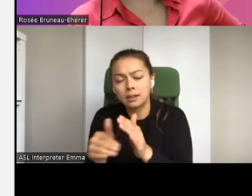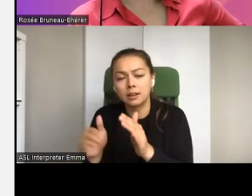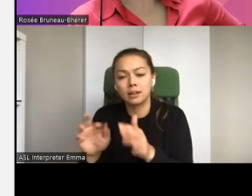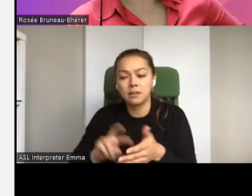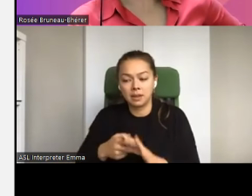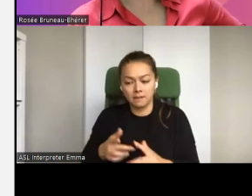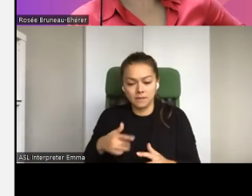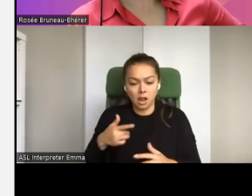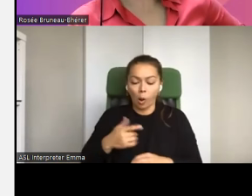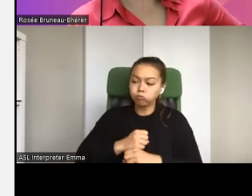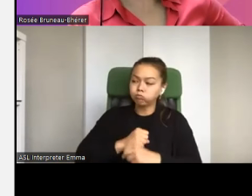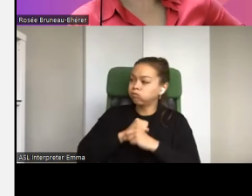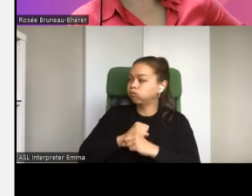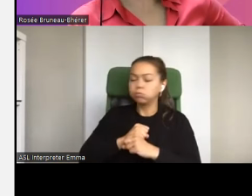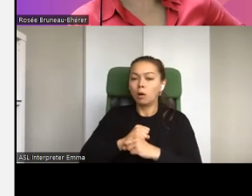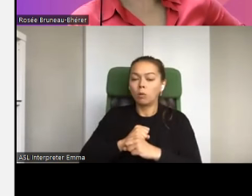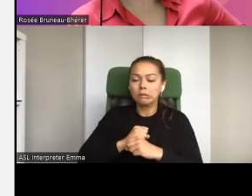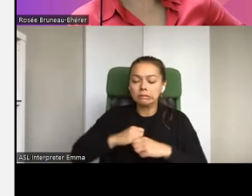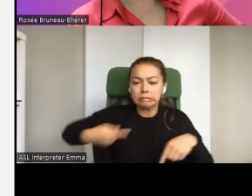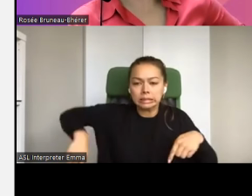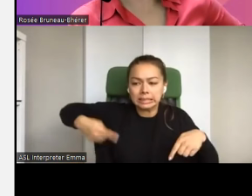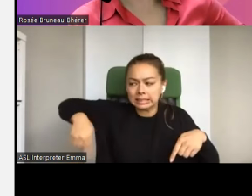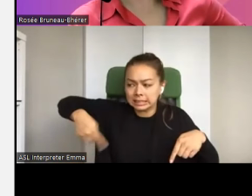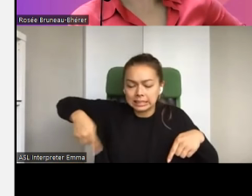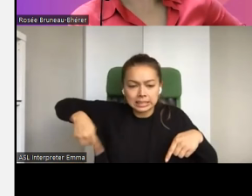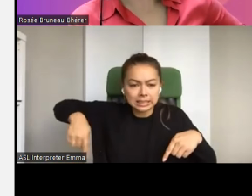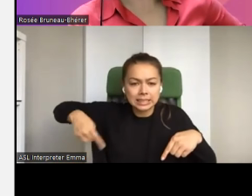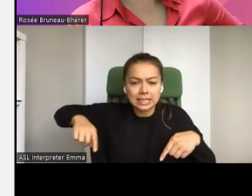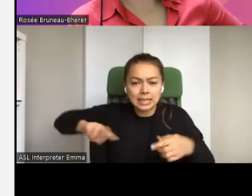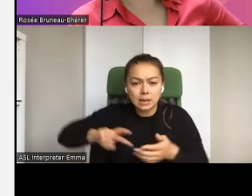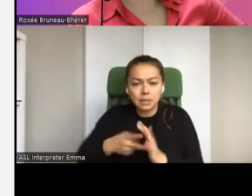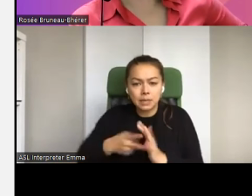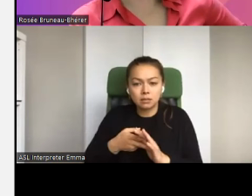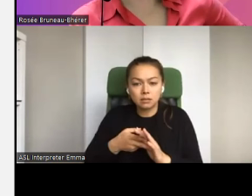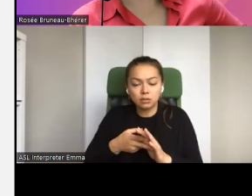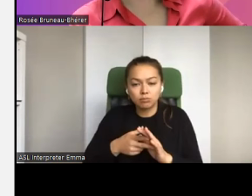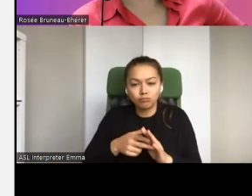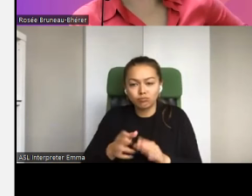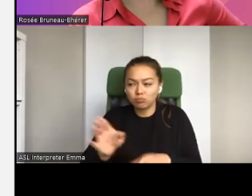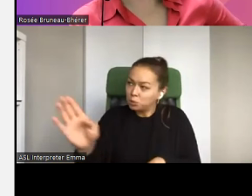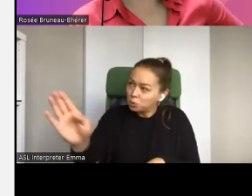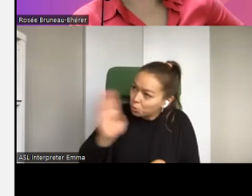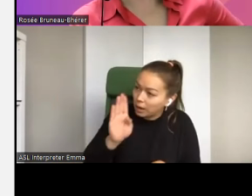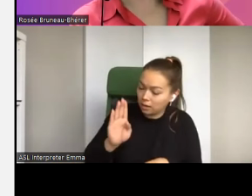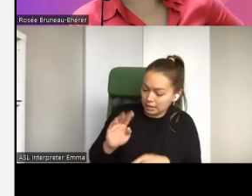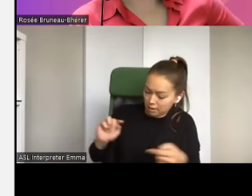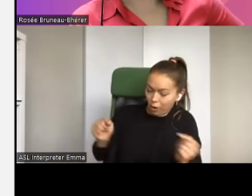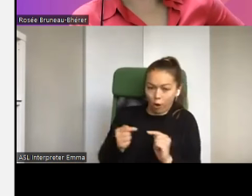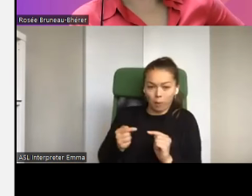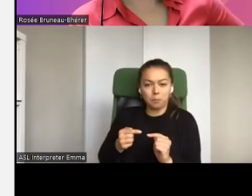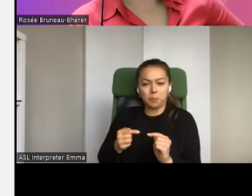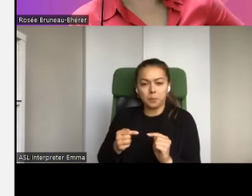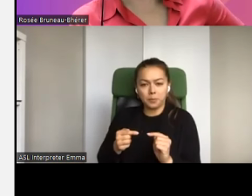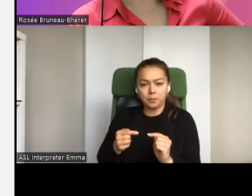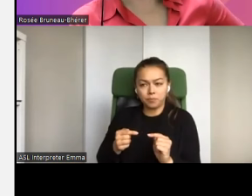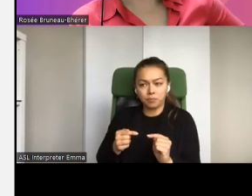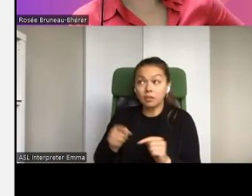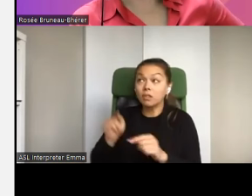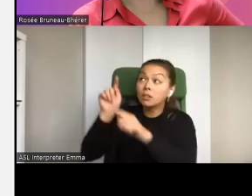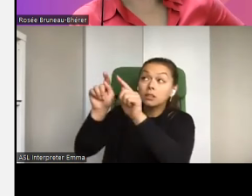involves direct harm. There are people who are supposed to take care of the child, support them, give them